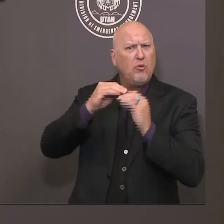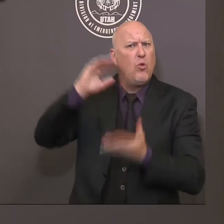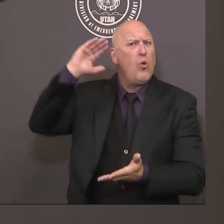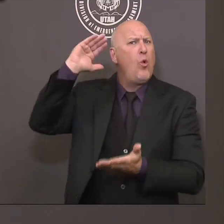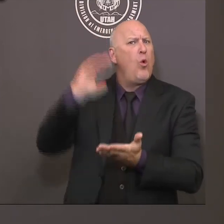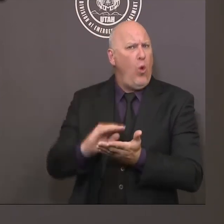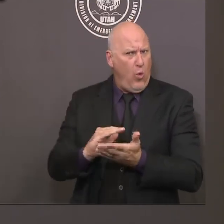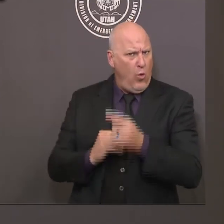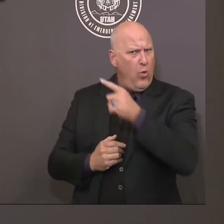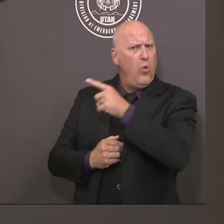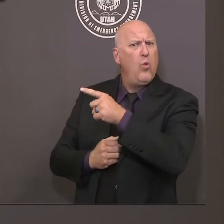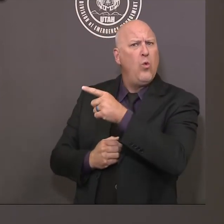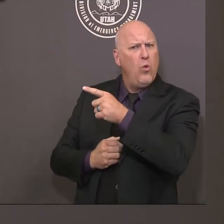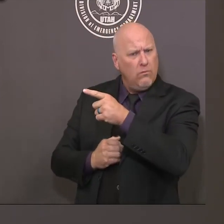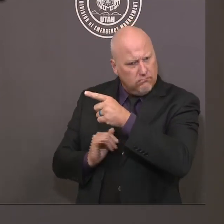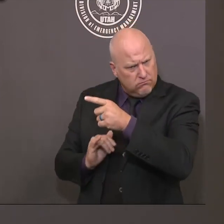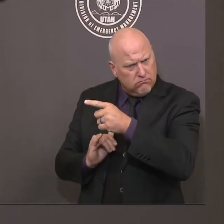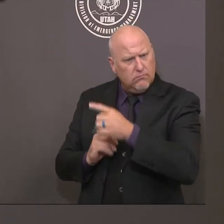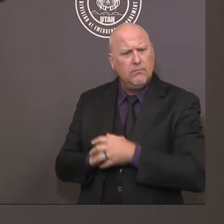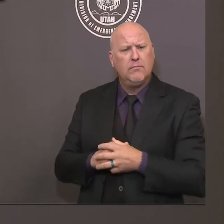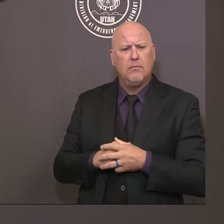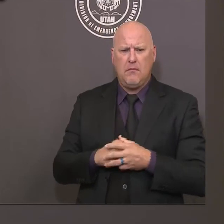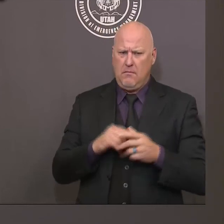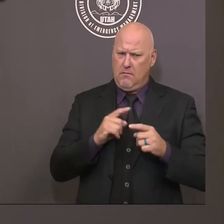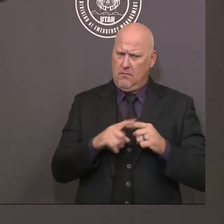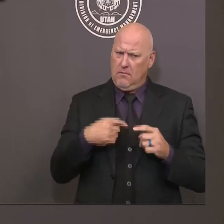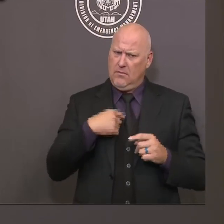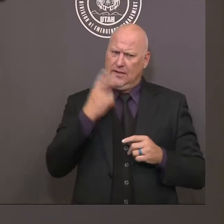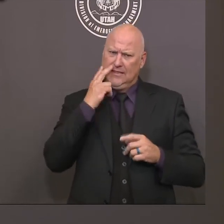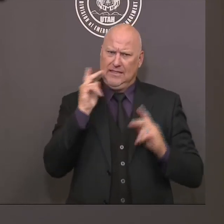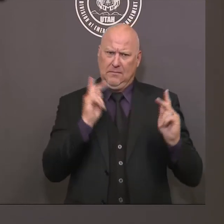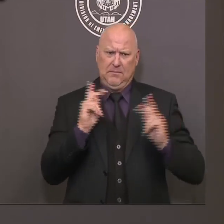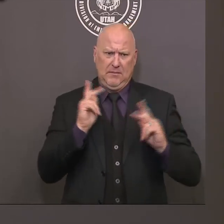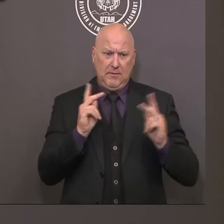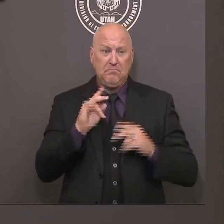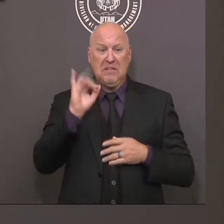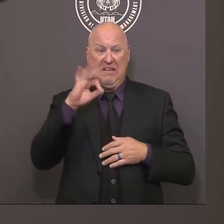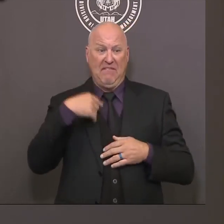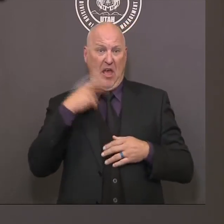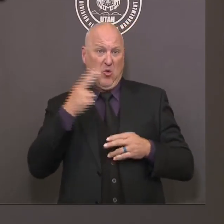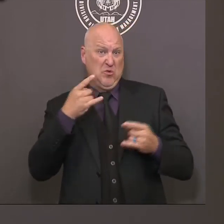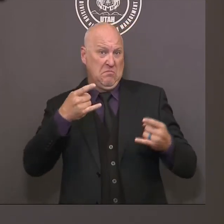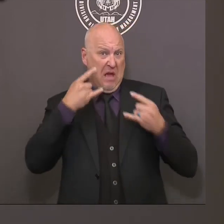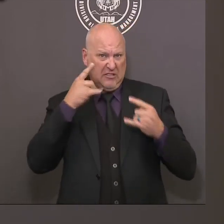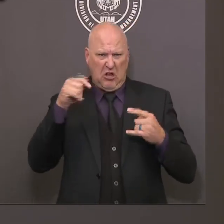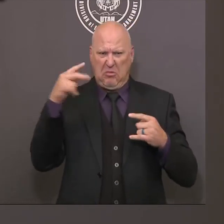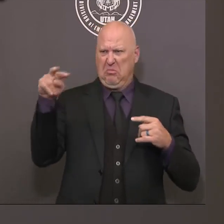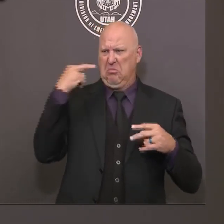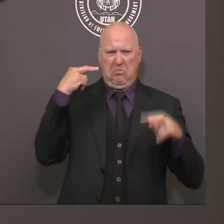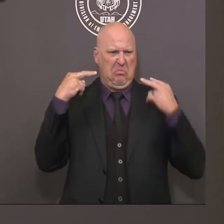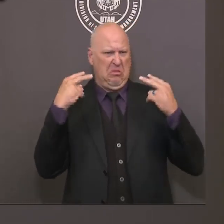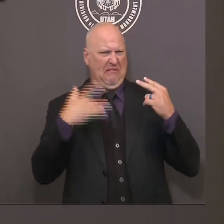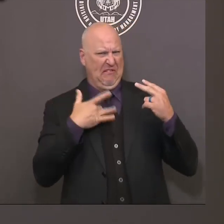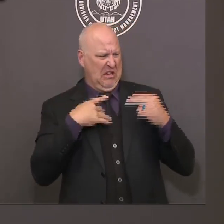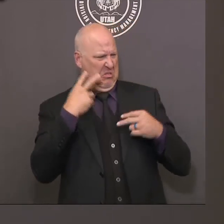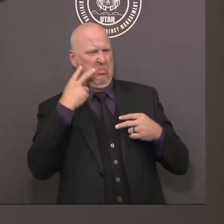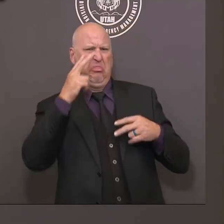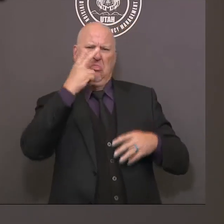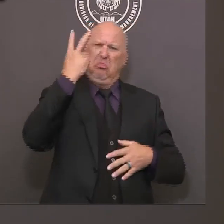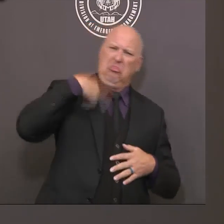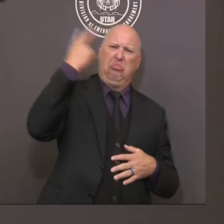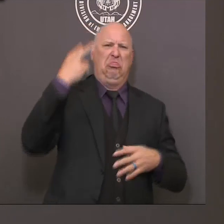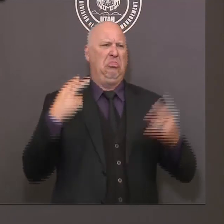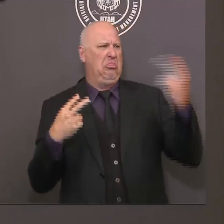What you still have people out there who will even sneer at you if you're wearing a mask in public. What do you say to people who would